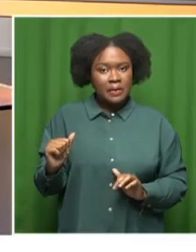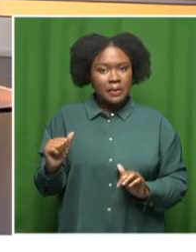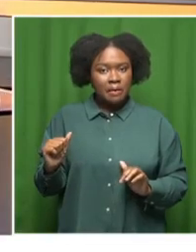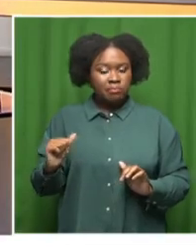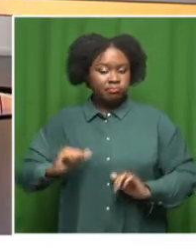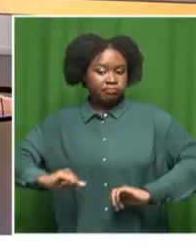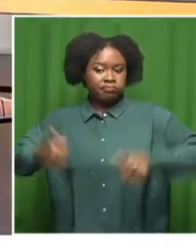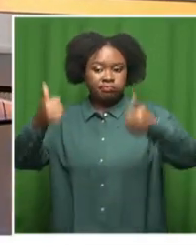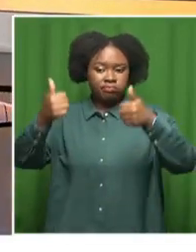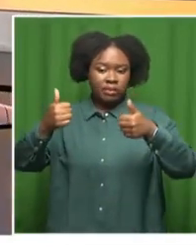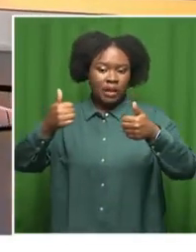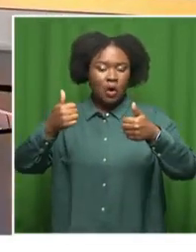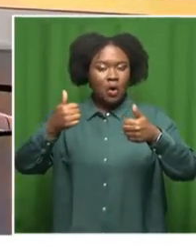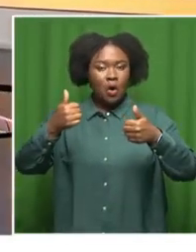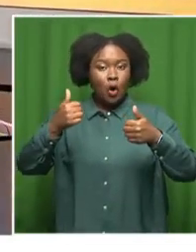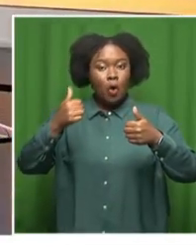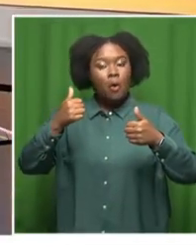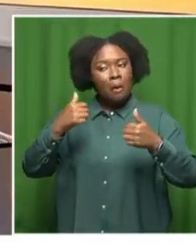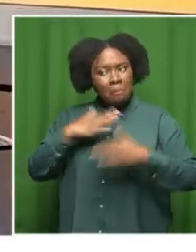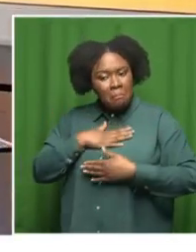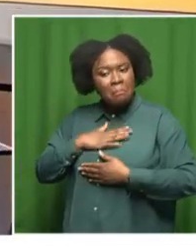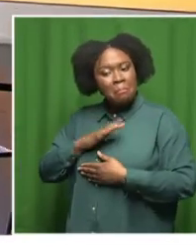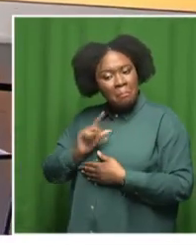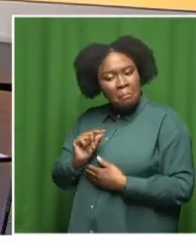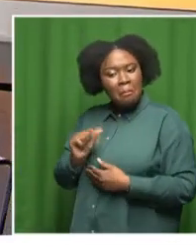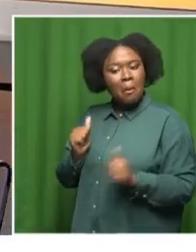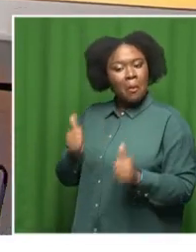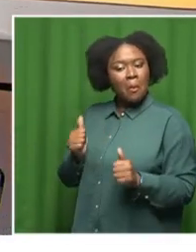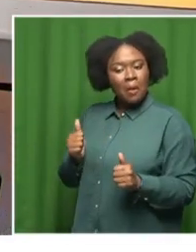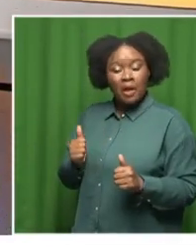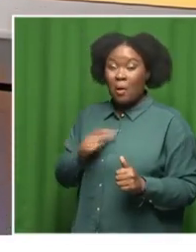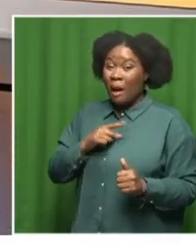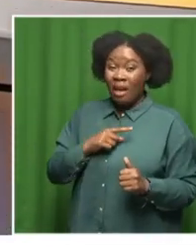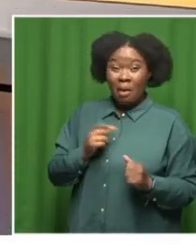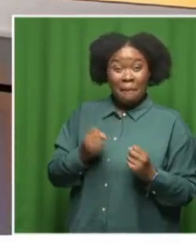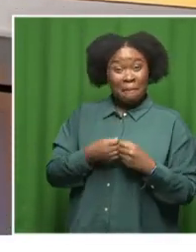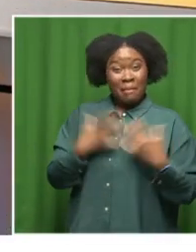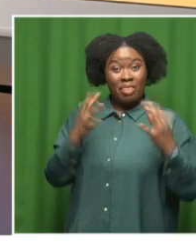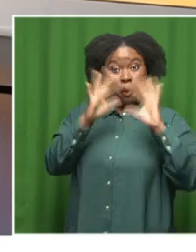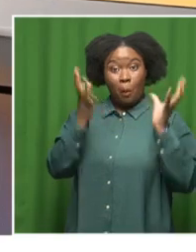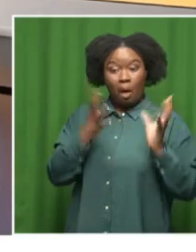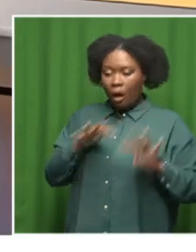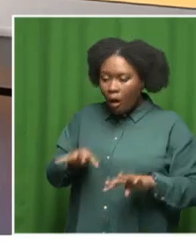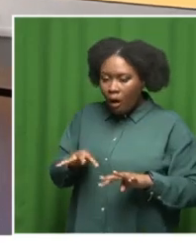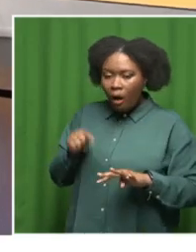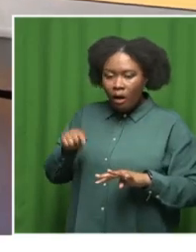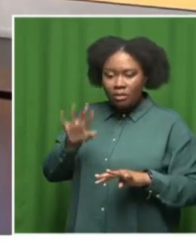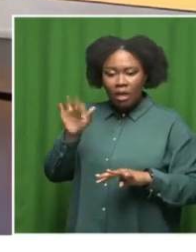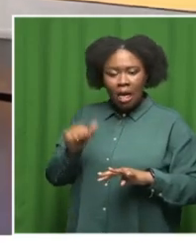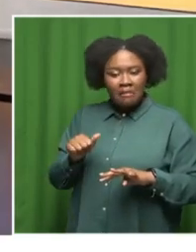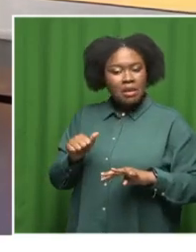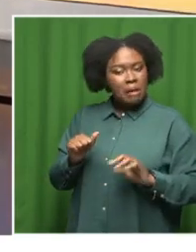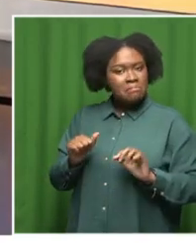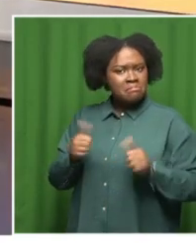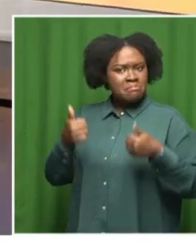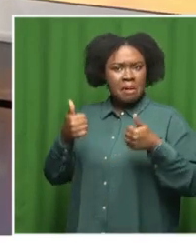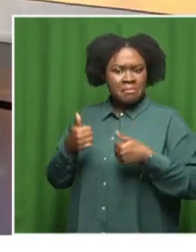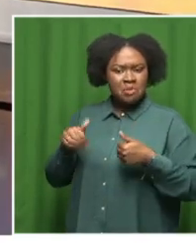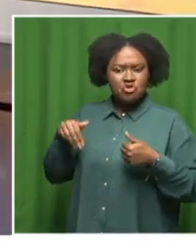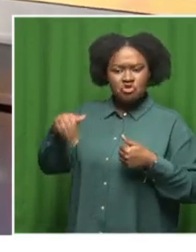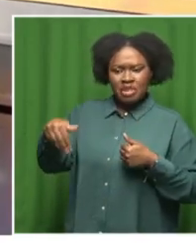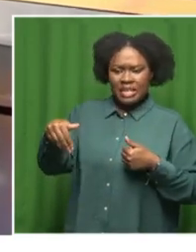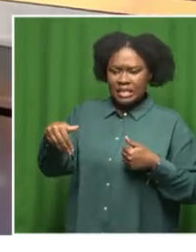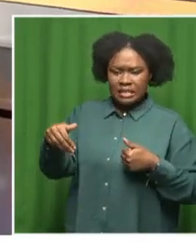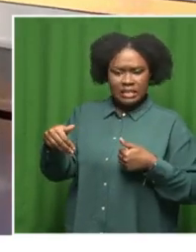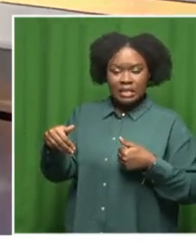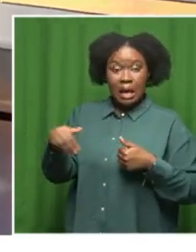at least we have been perceived as a big cricketing nation for a long time. And you know what the demand